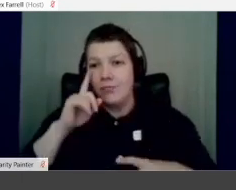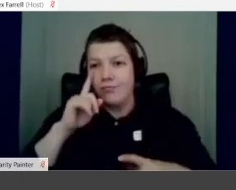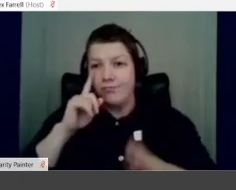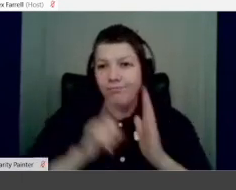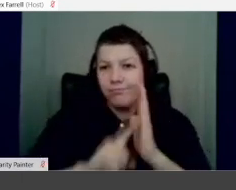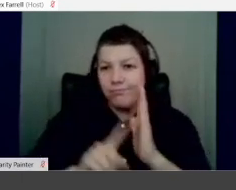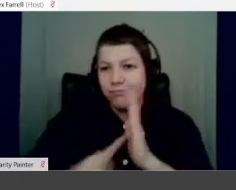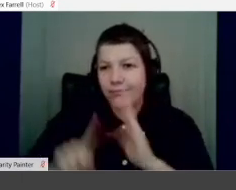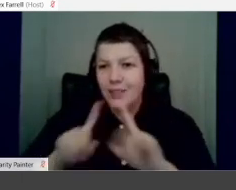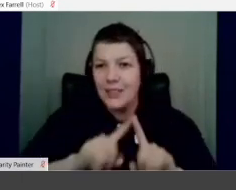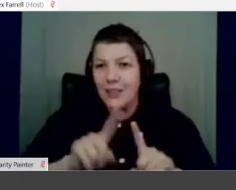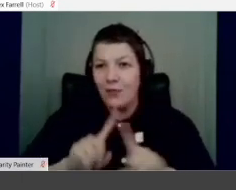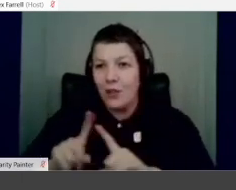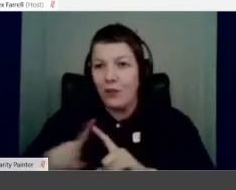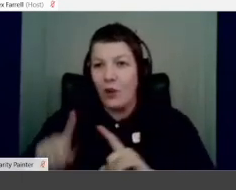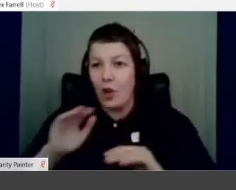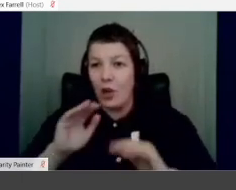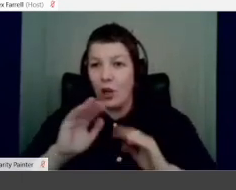interesting, right? Like,